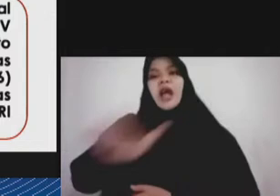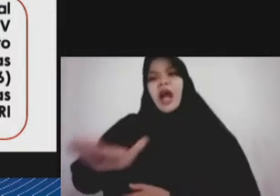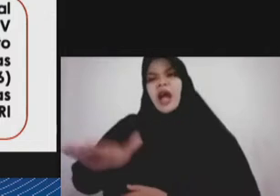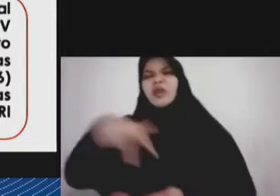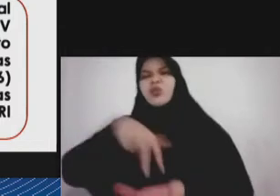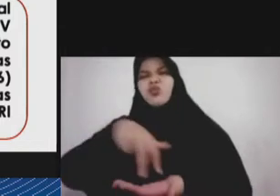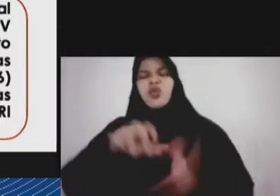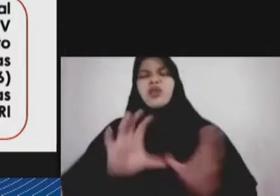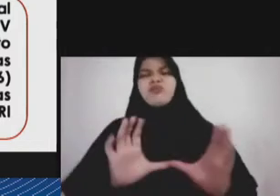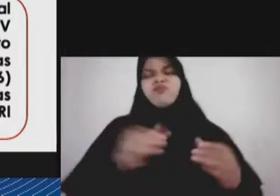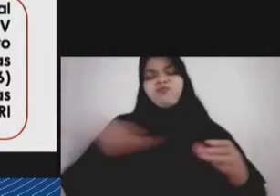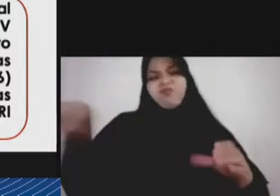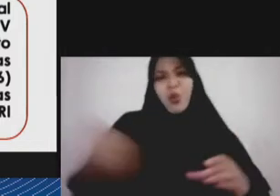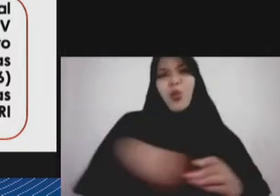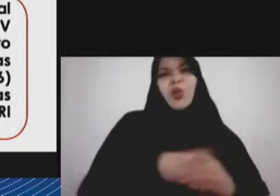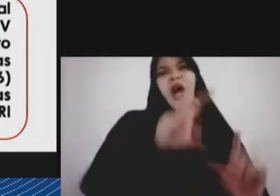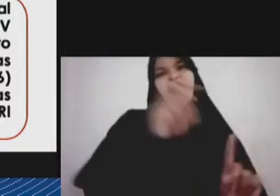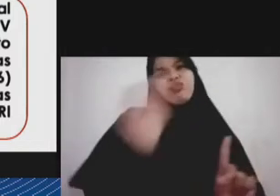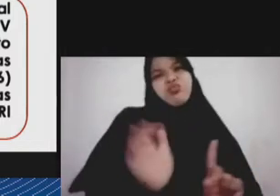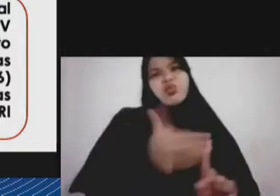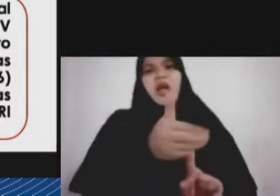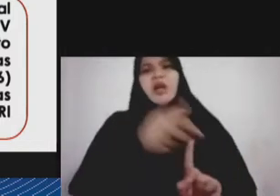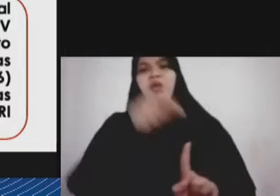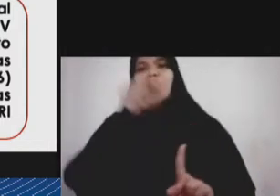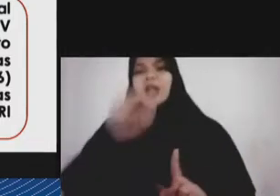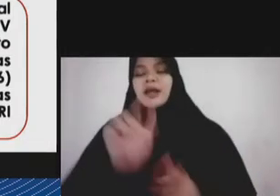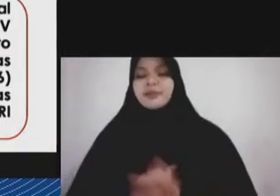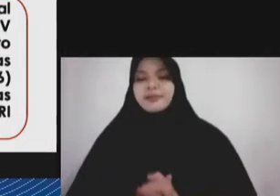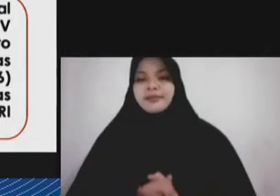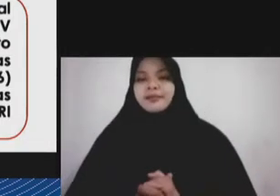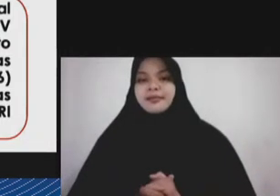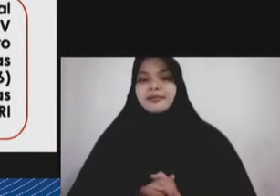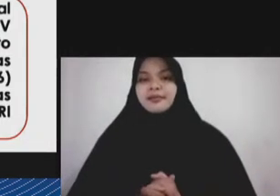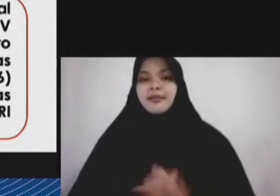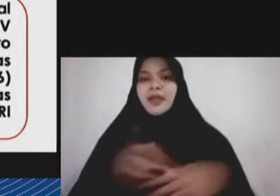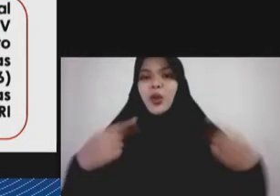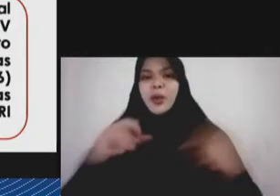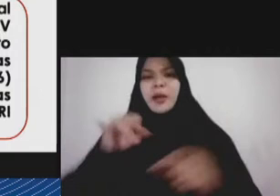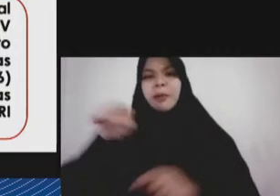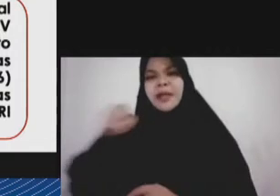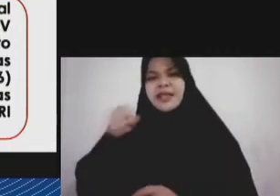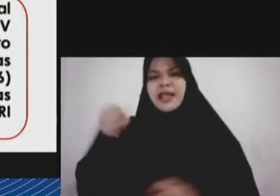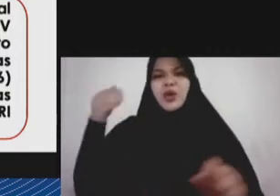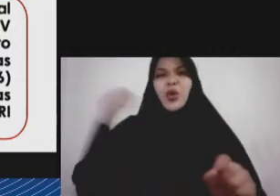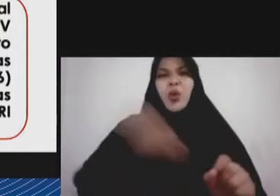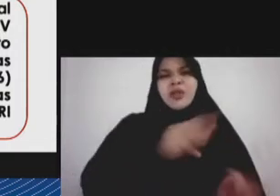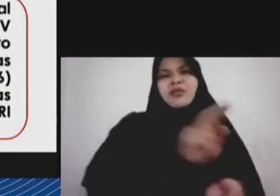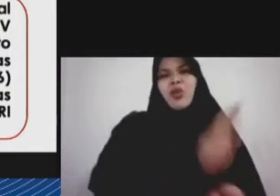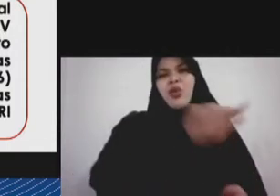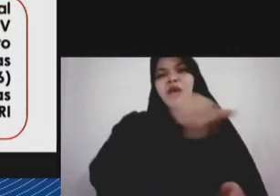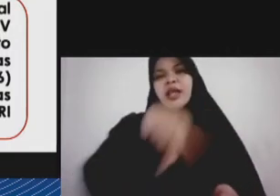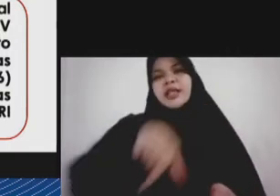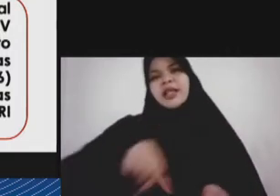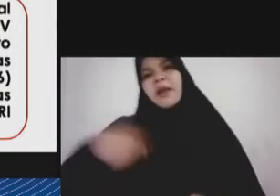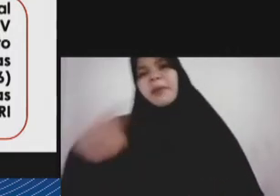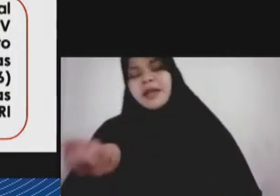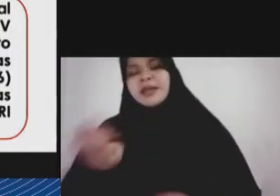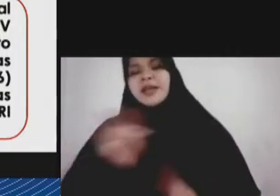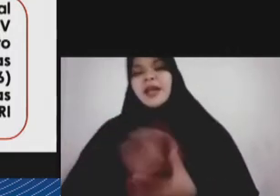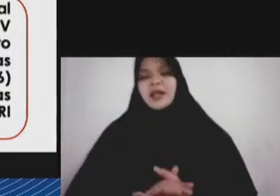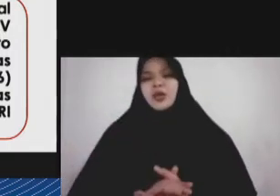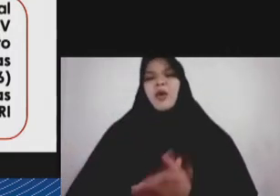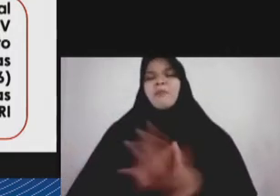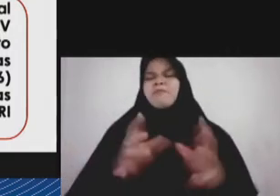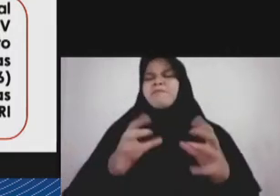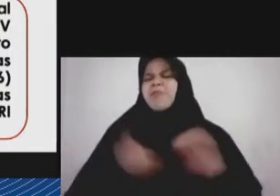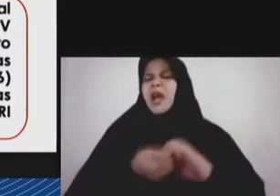that should be protected, but instead become objects of crime. Until now, there have been many cases of